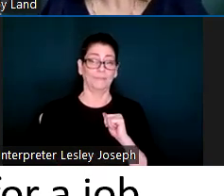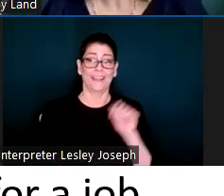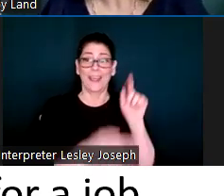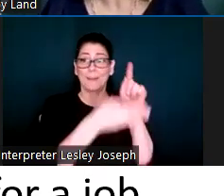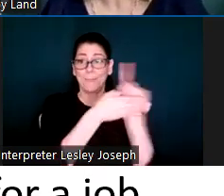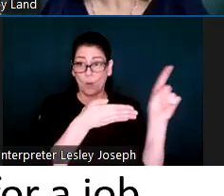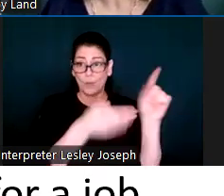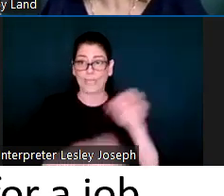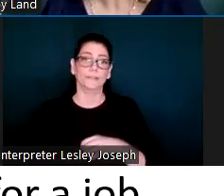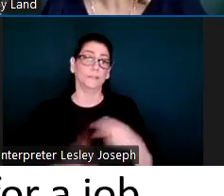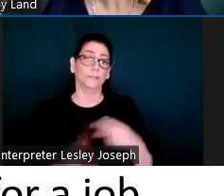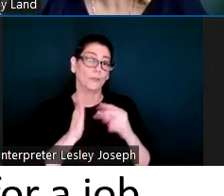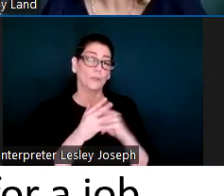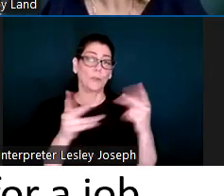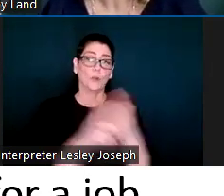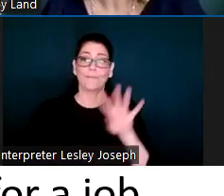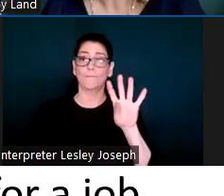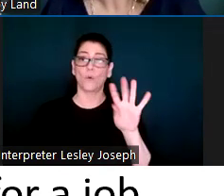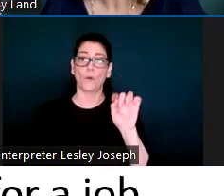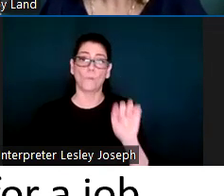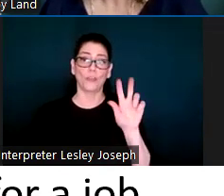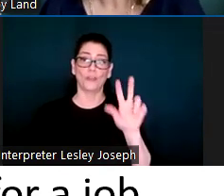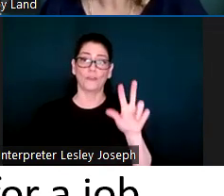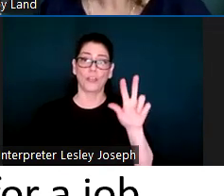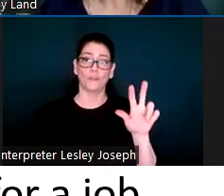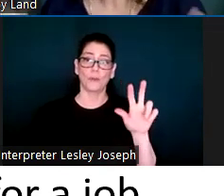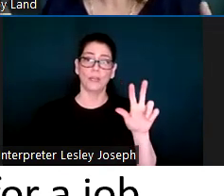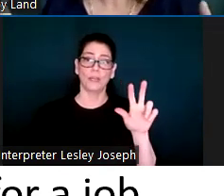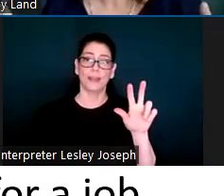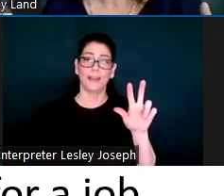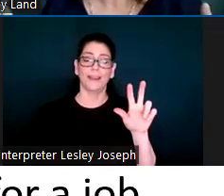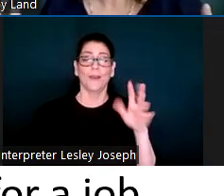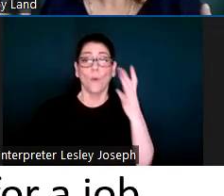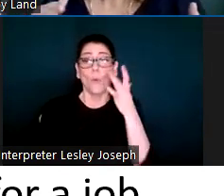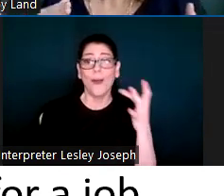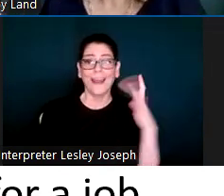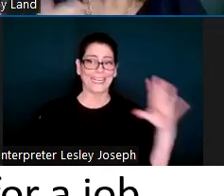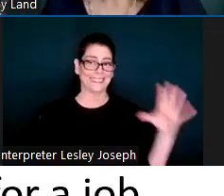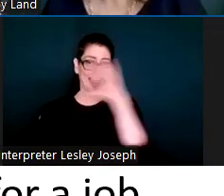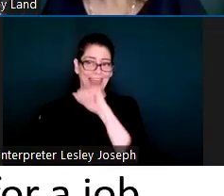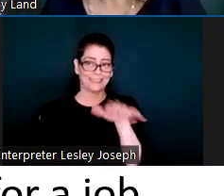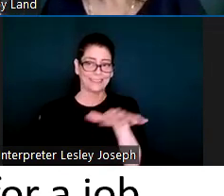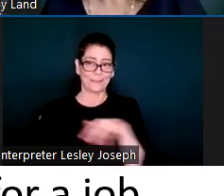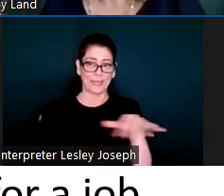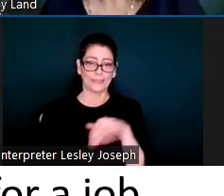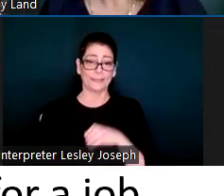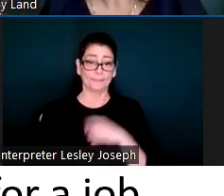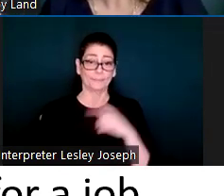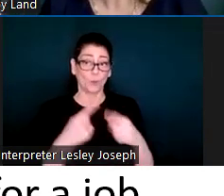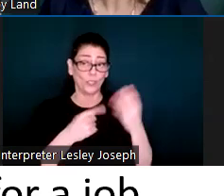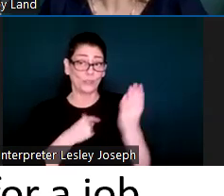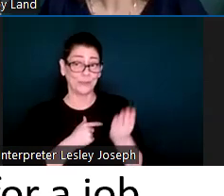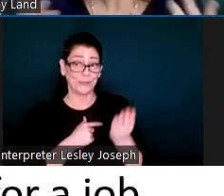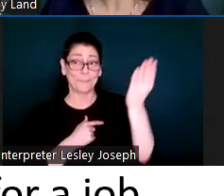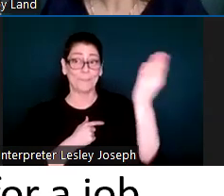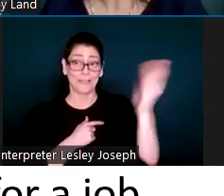times 4.33 when we're doing estimates. Now, once you are submitting this to Social Security, you're not